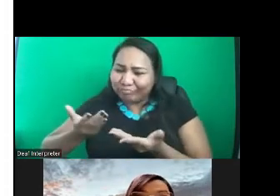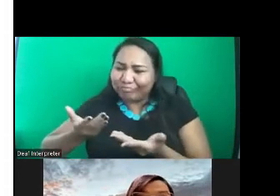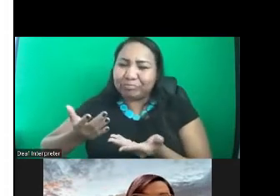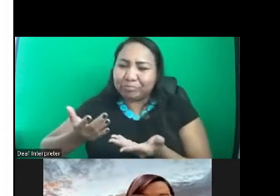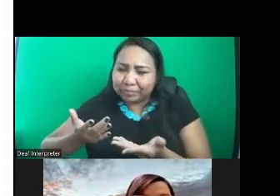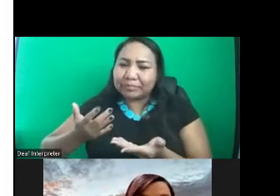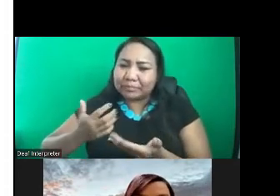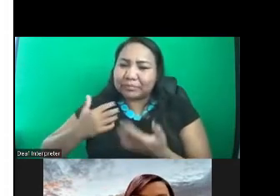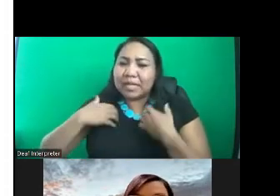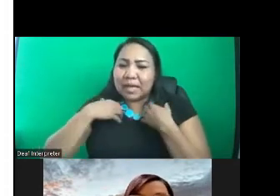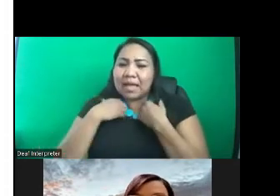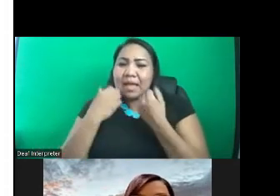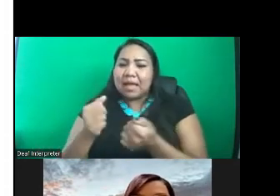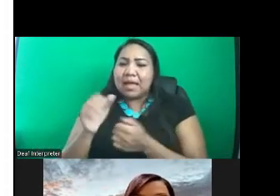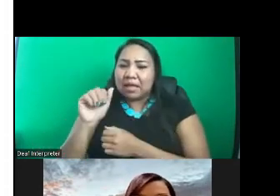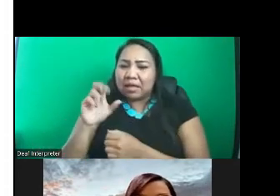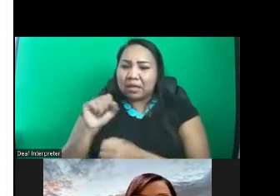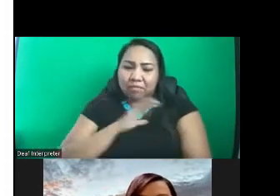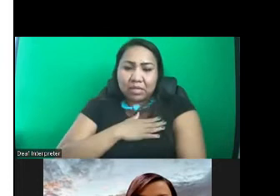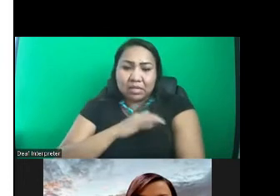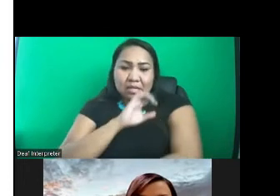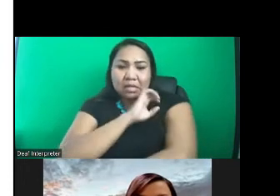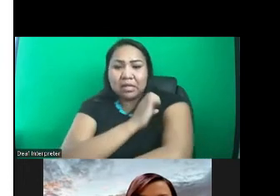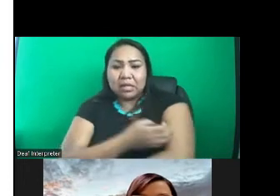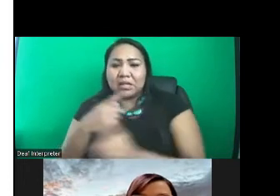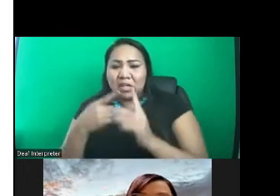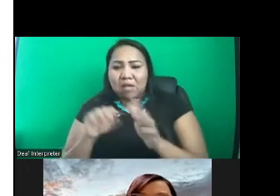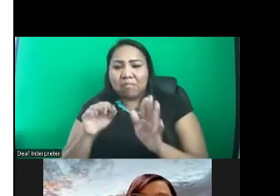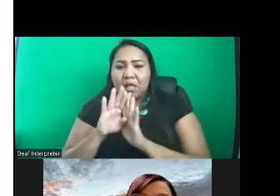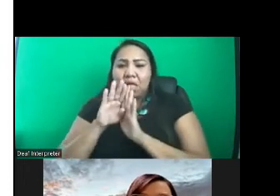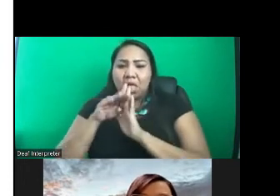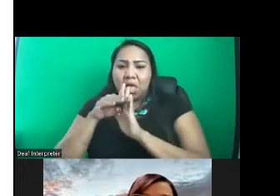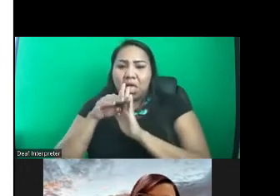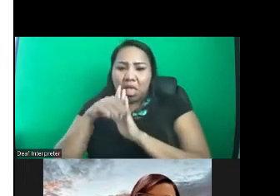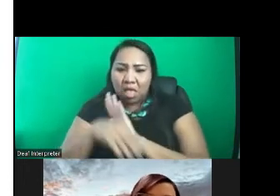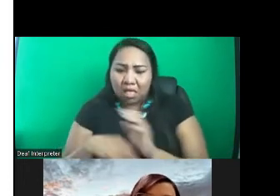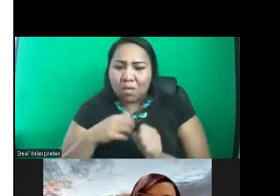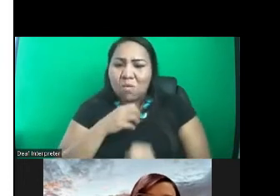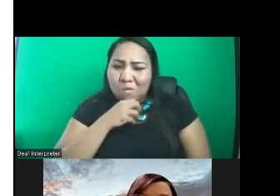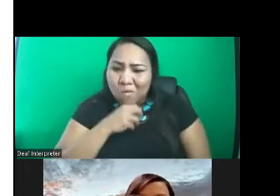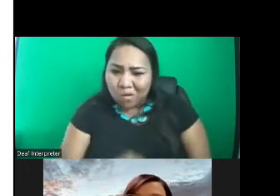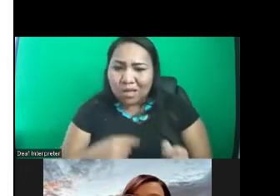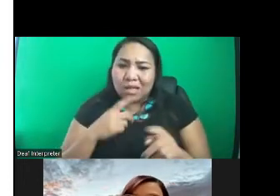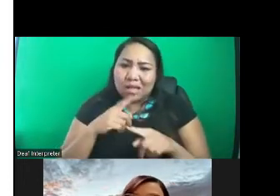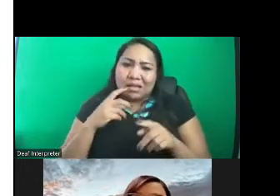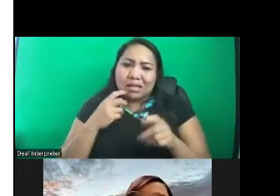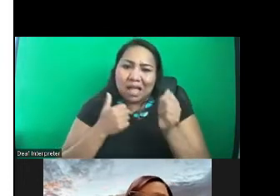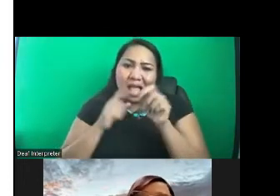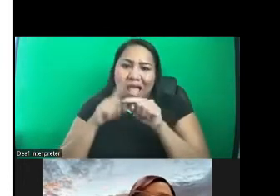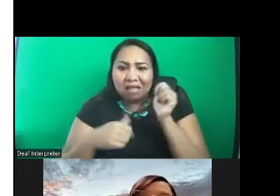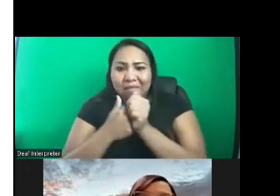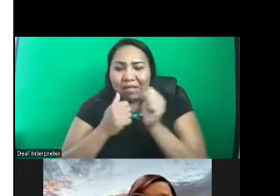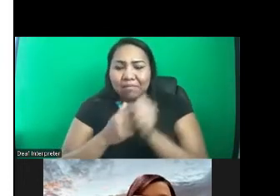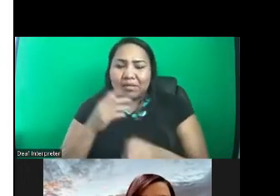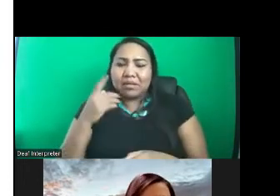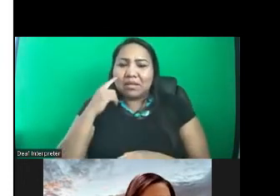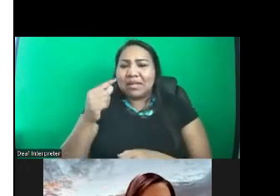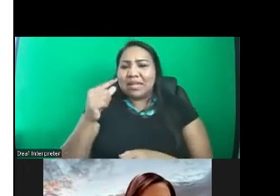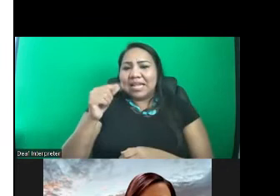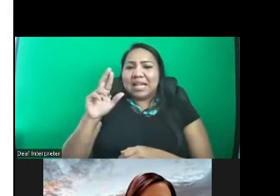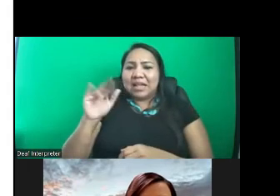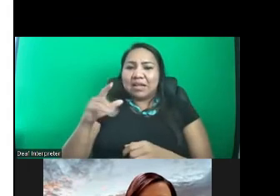my energy level is totally not keeping up with the students. So I'm thankful for Gary because he's about a decade younger than me. So he's able to keep up with